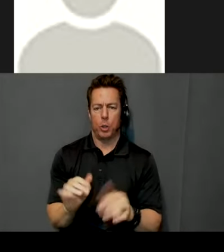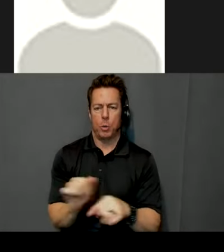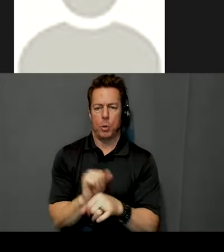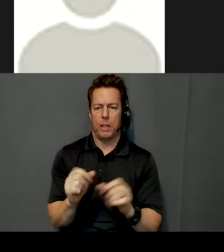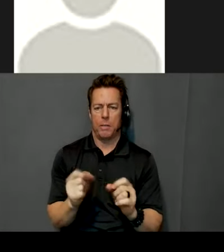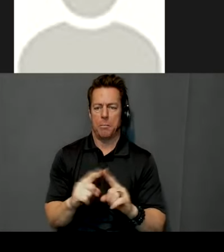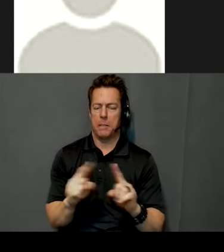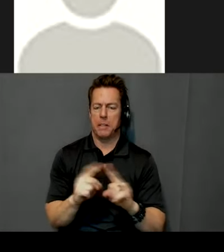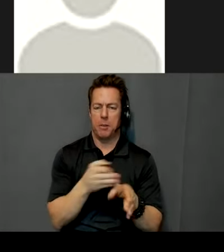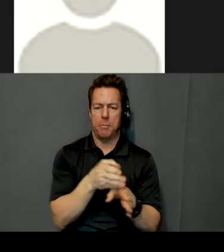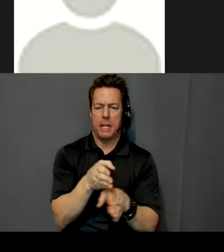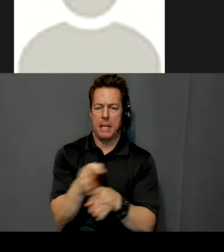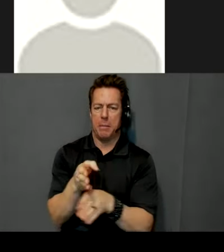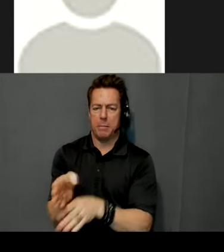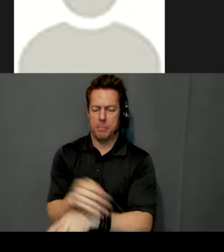many mediums.